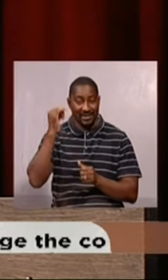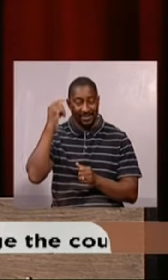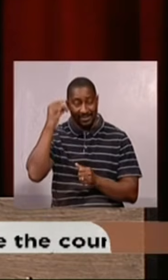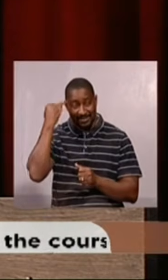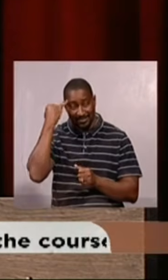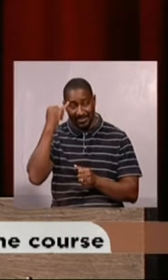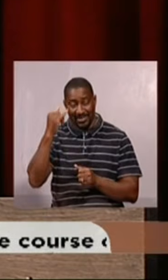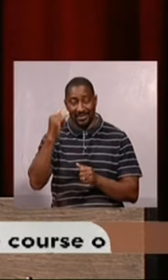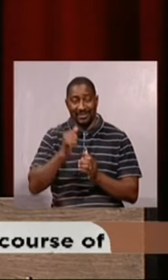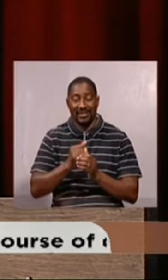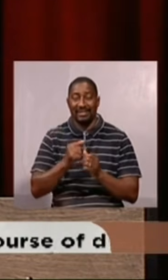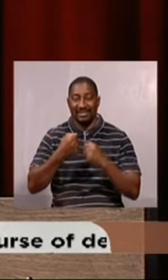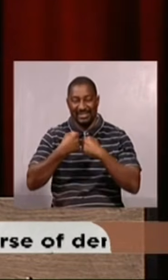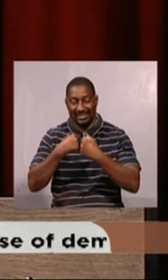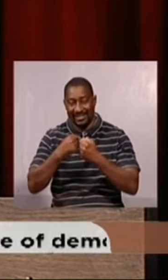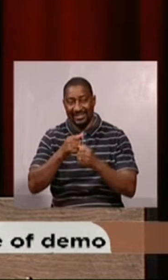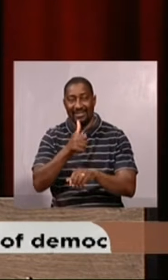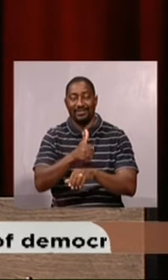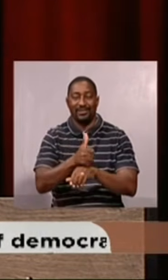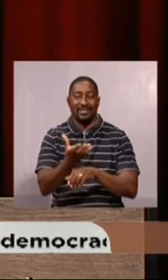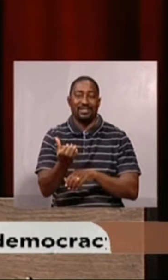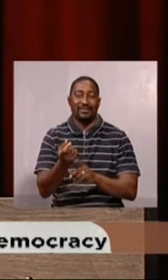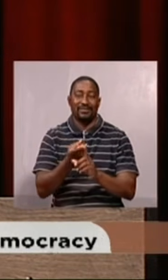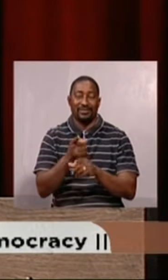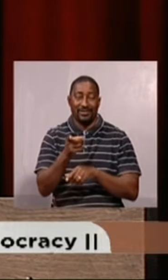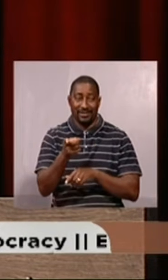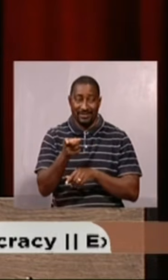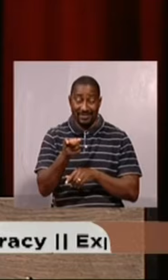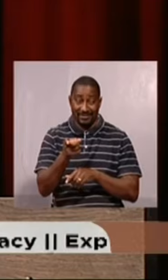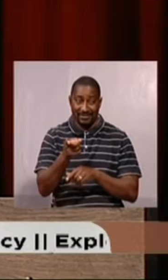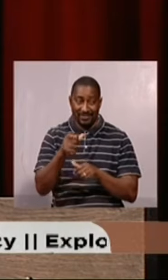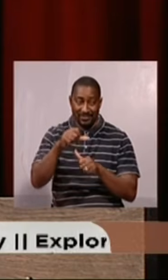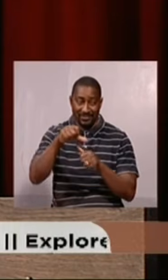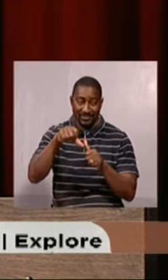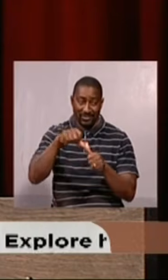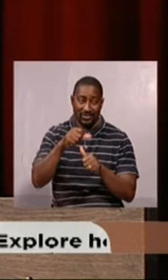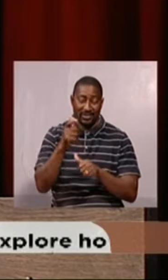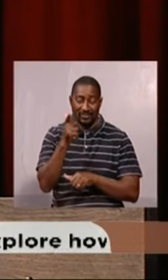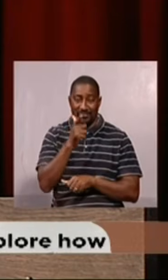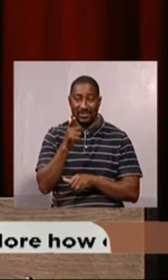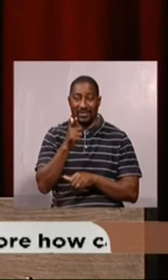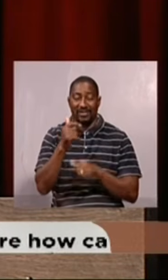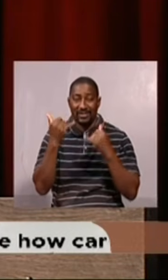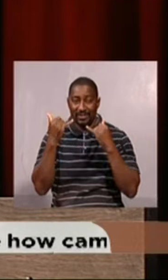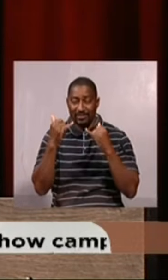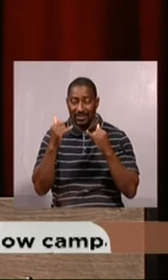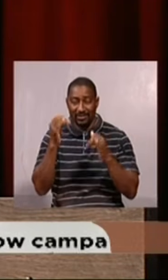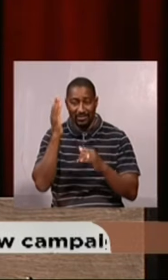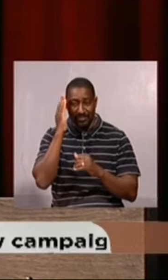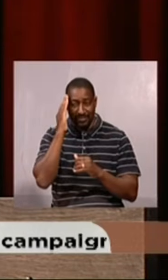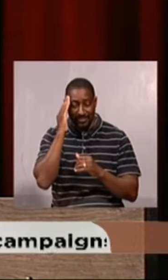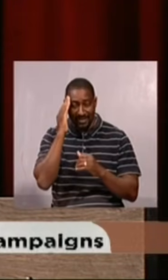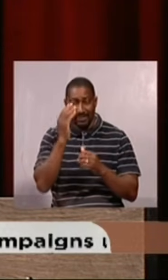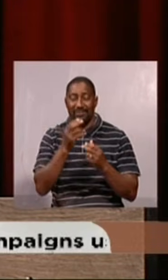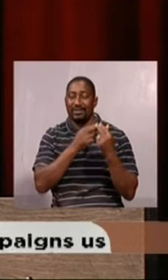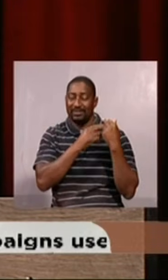also address the challenges and opportunities that arise from this powerful medium and consider measures to ensure its responsible